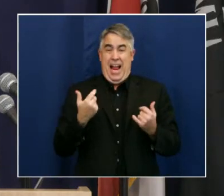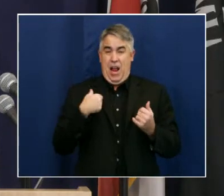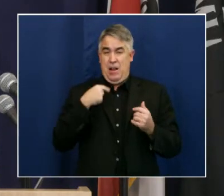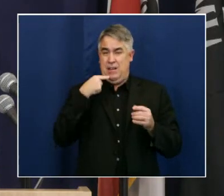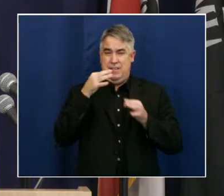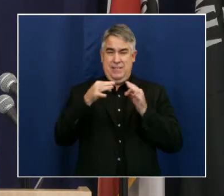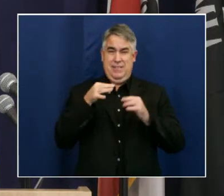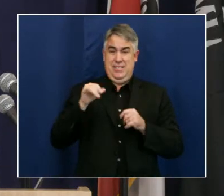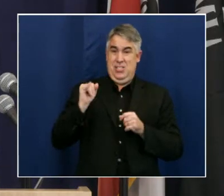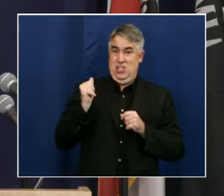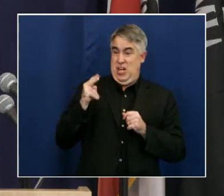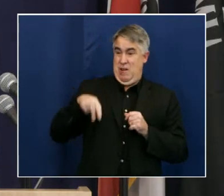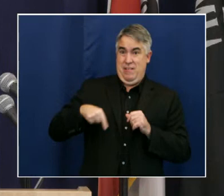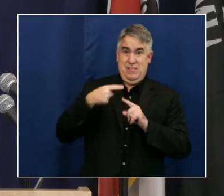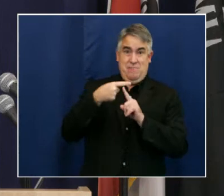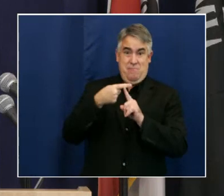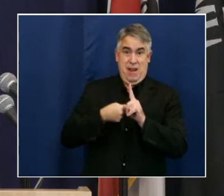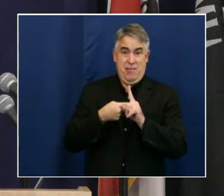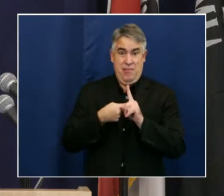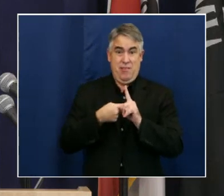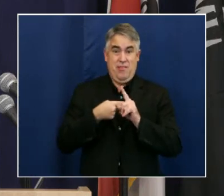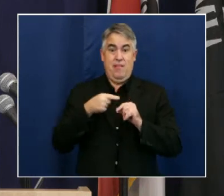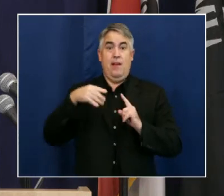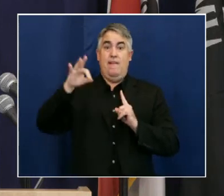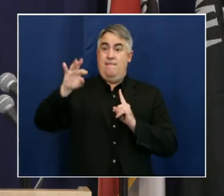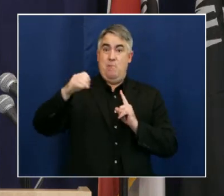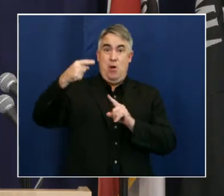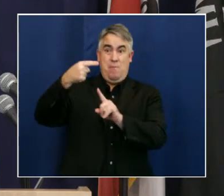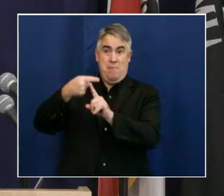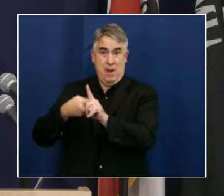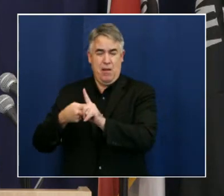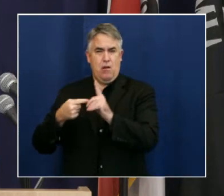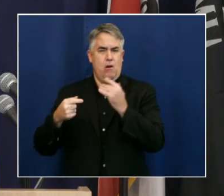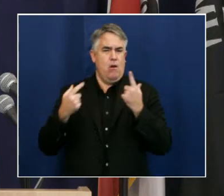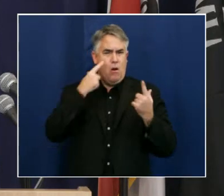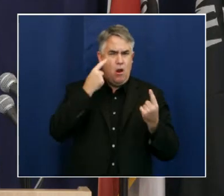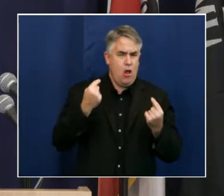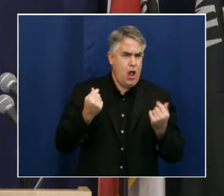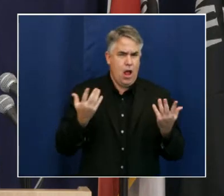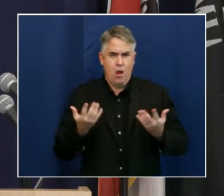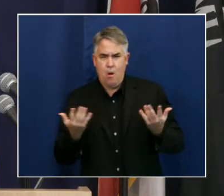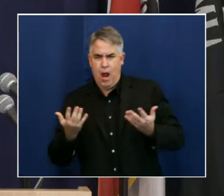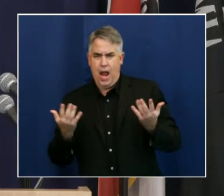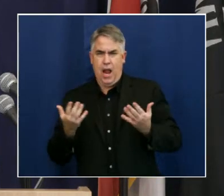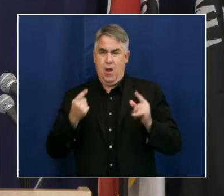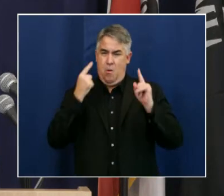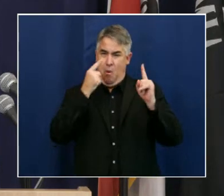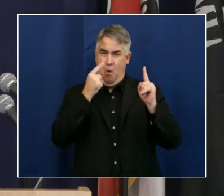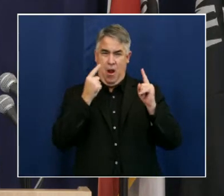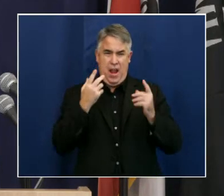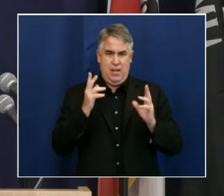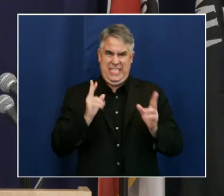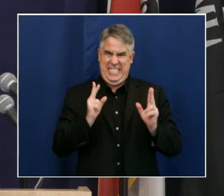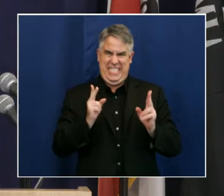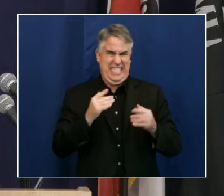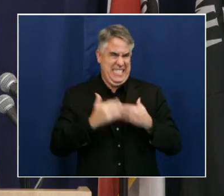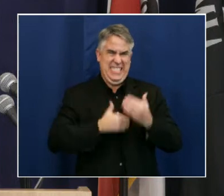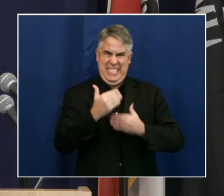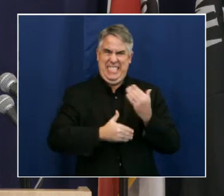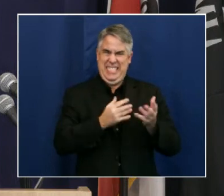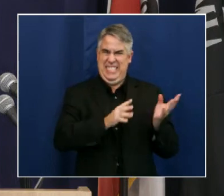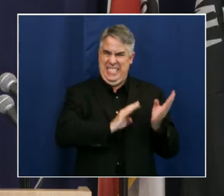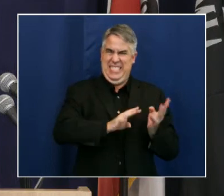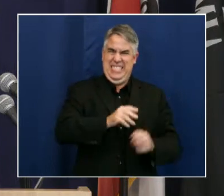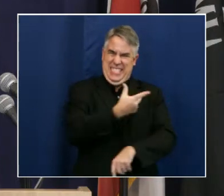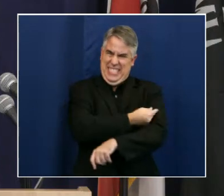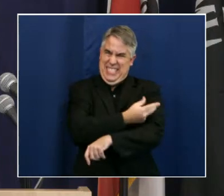into February for how we plan to significantly accelerate our vaccine distribution system in San Diego County, both